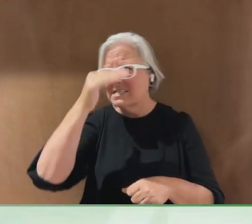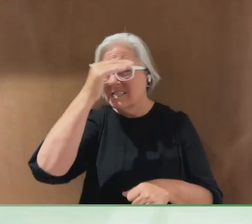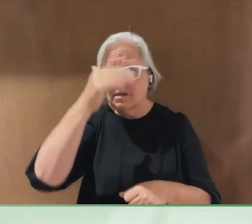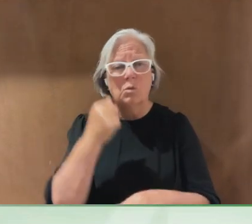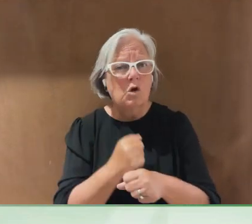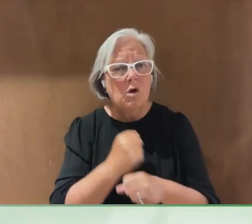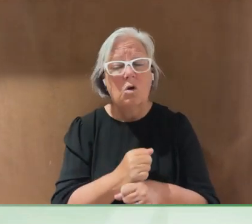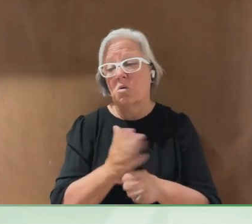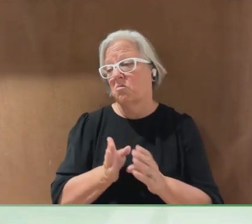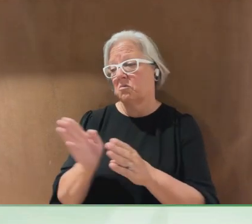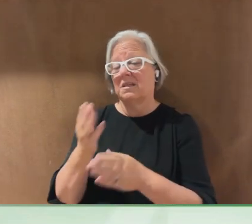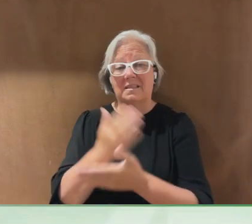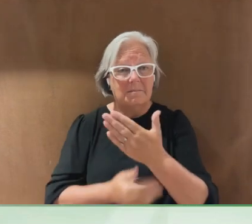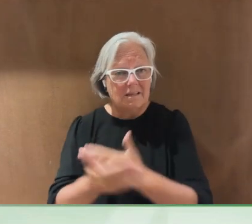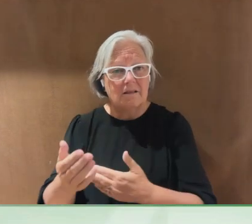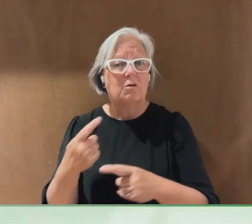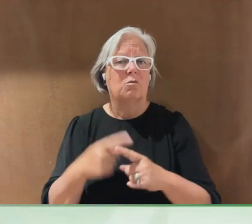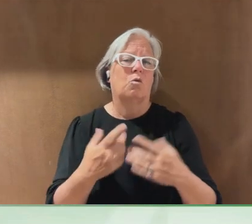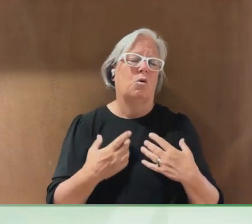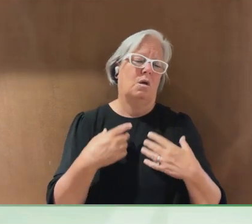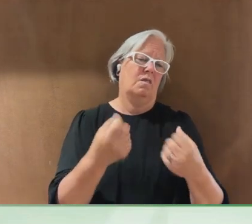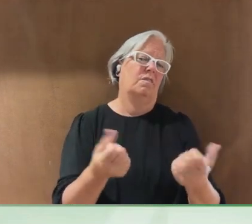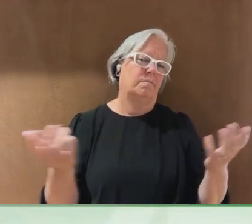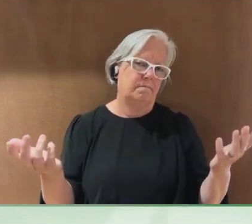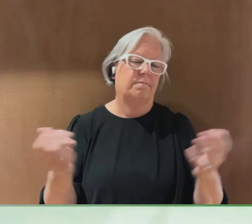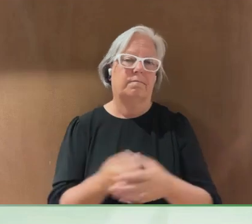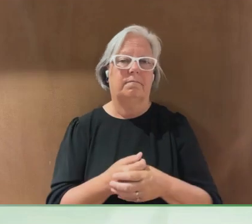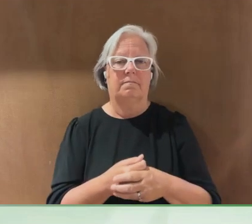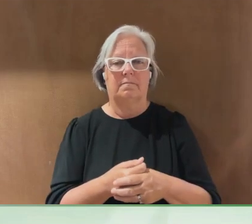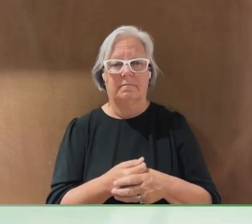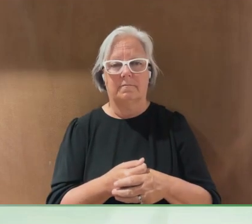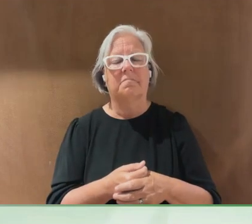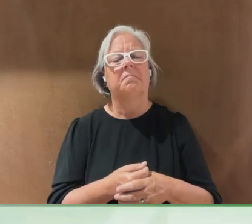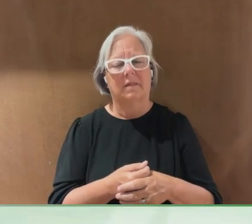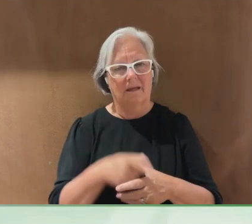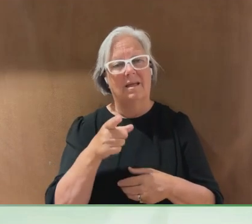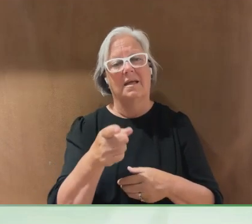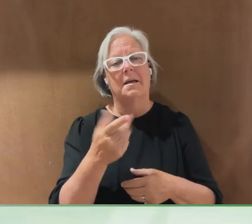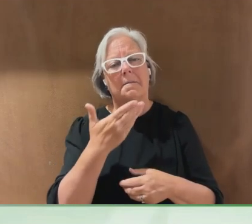and health conditions. But we are seeing better and better assistive